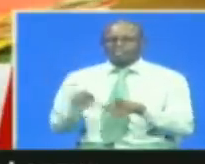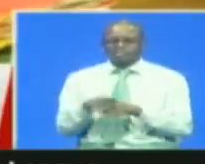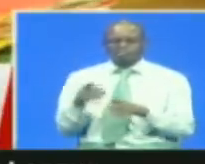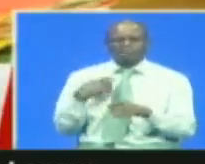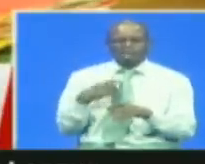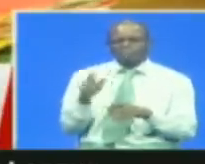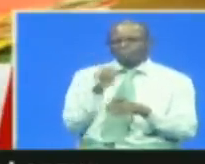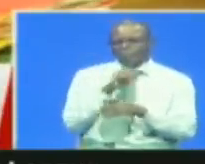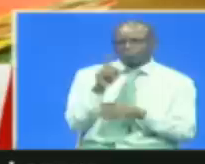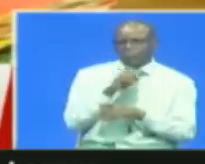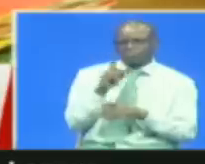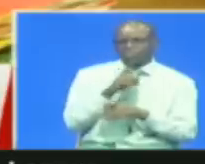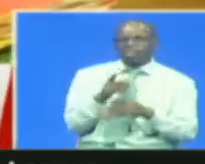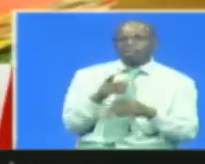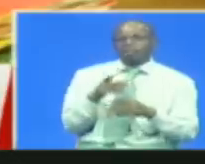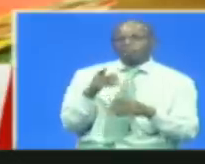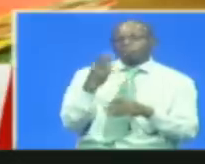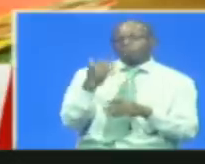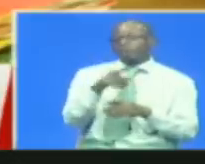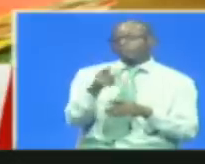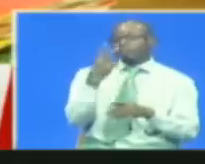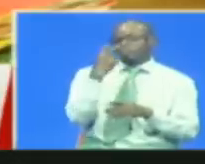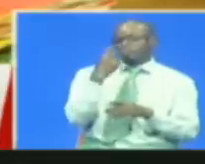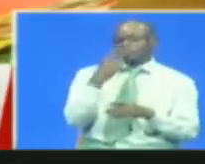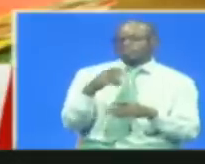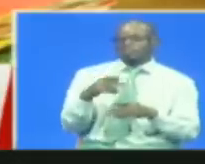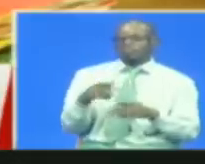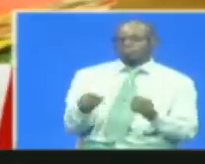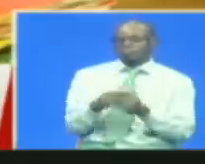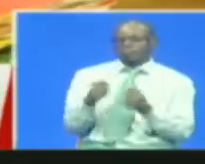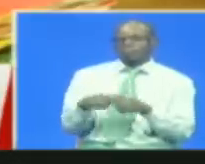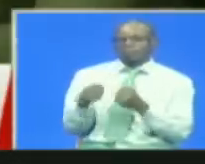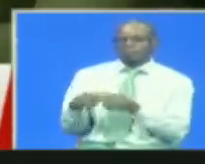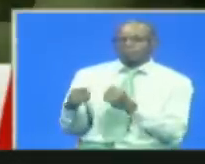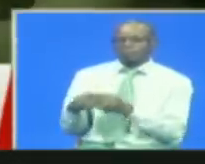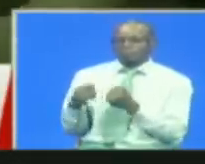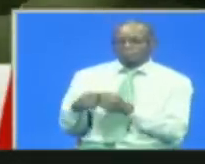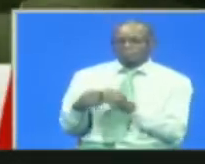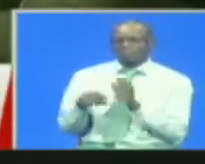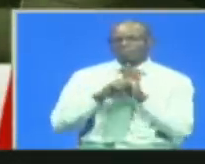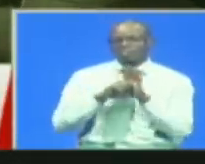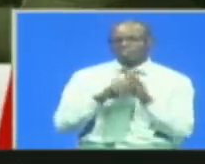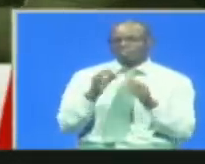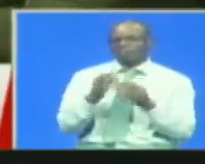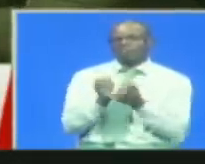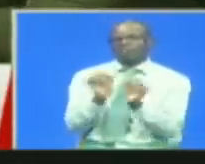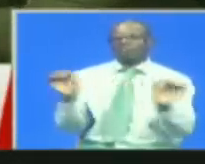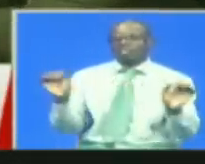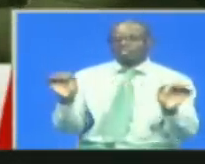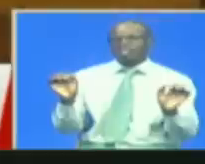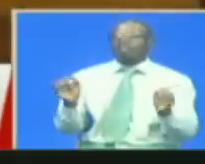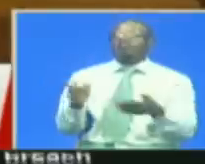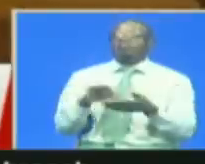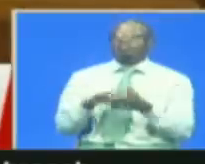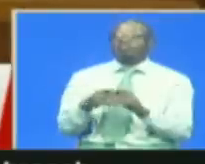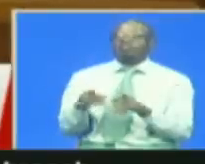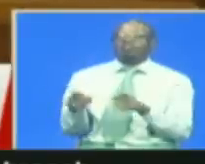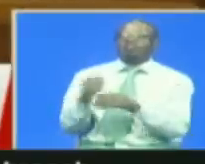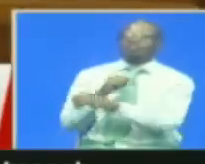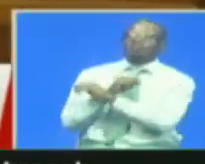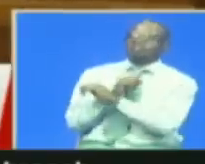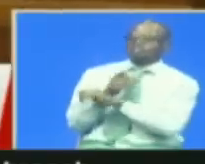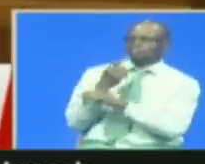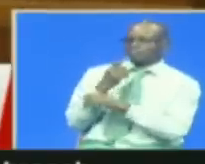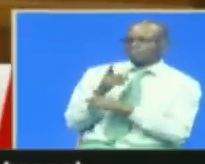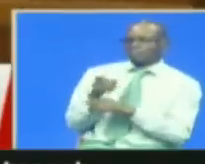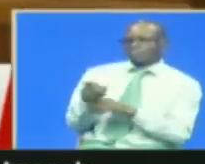investigation in case they are released. The defense team, however, argues that the suspects have